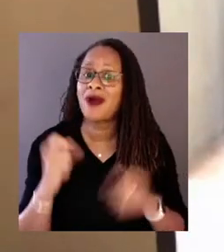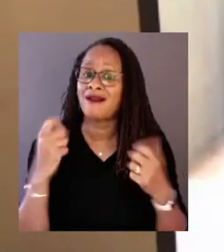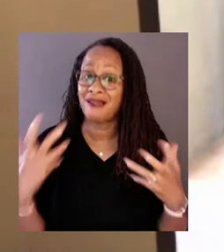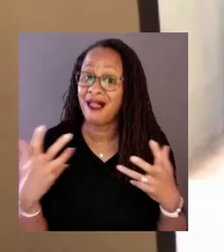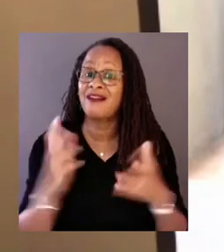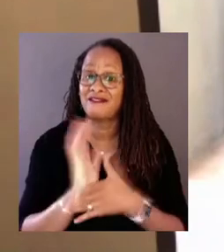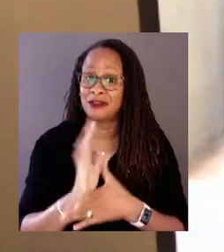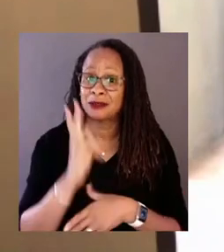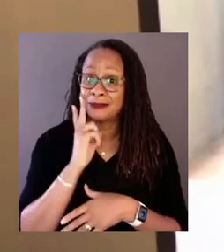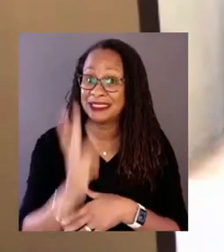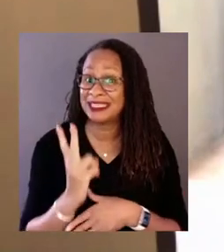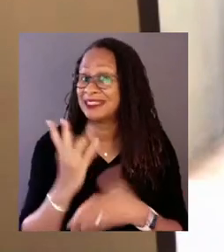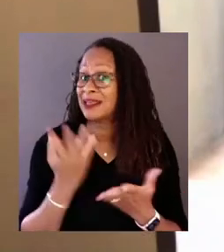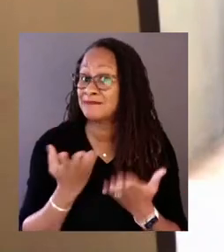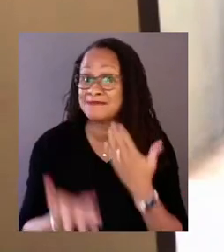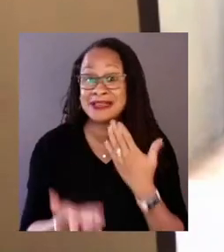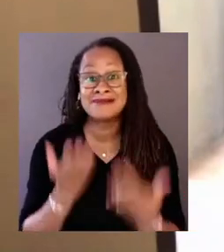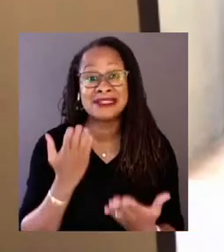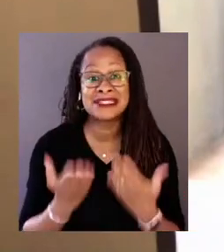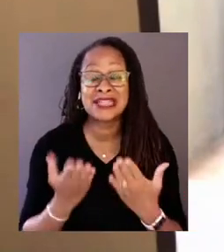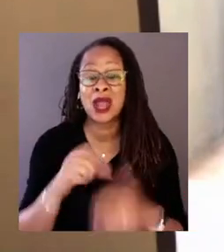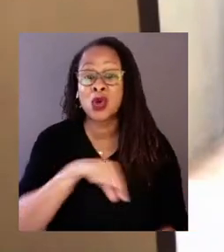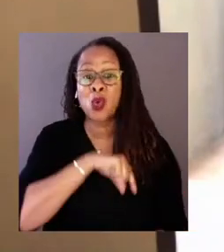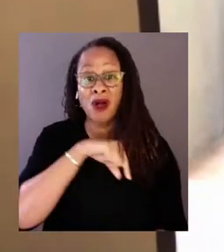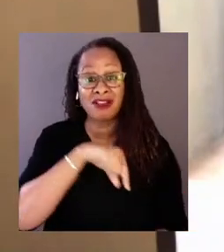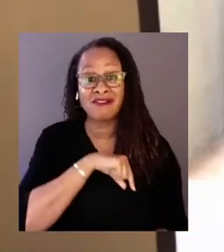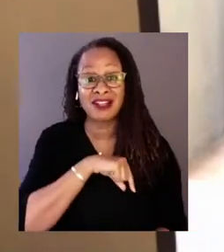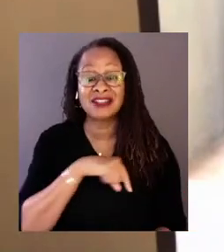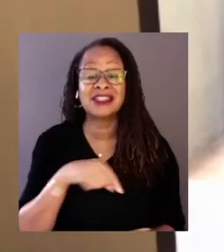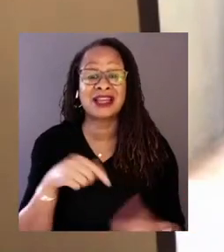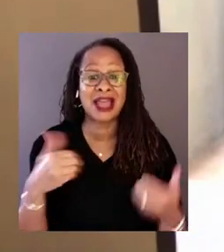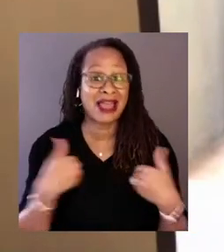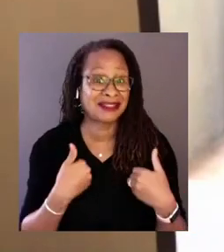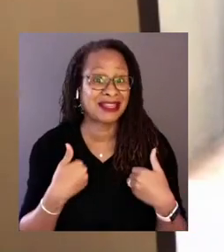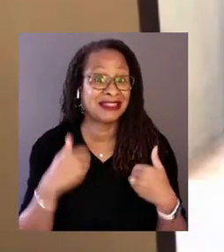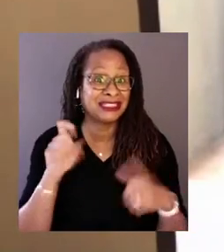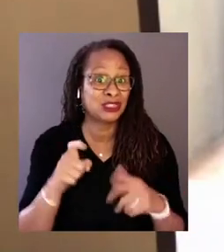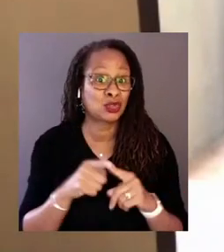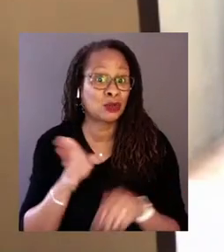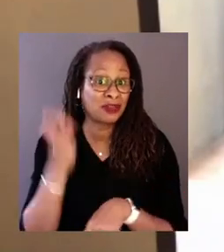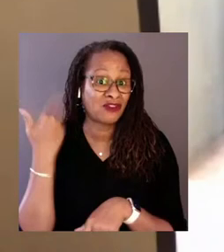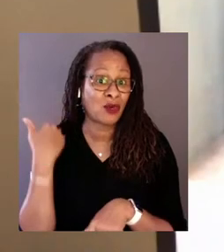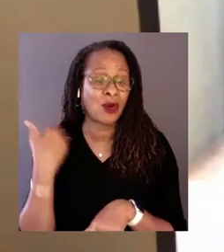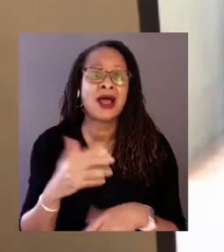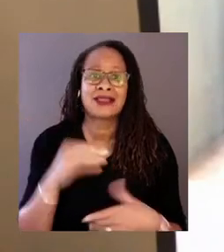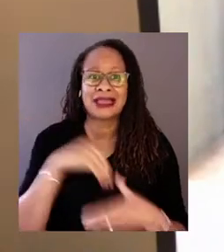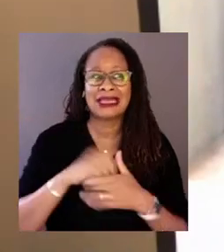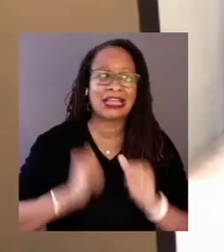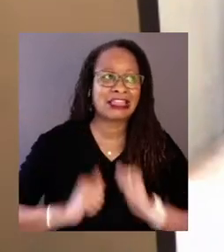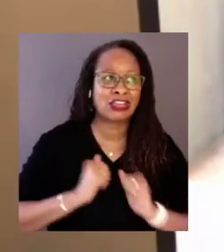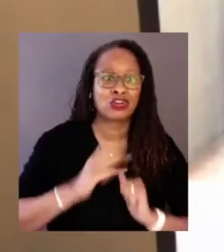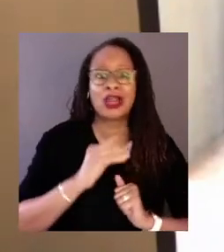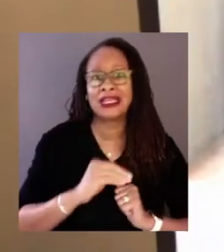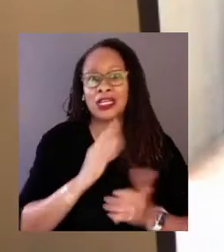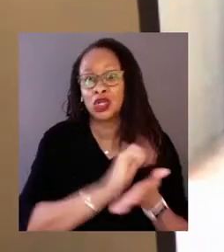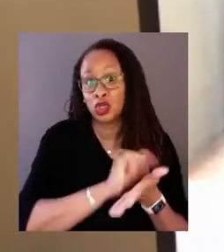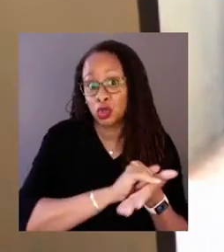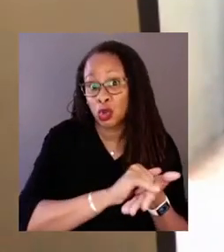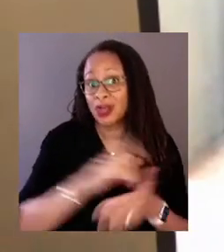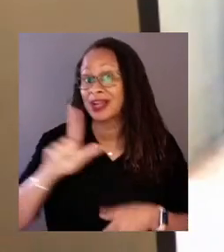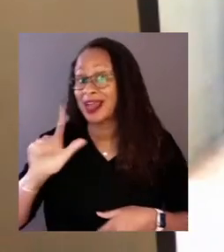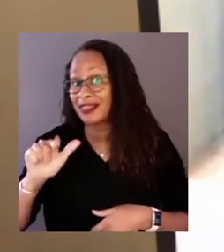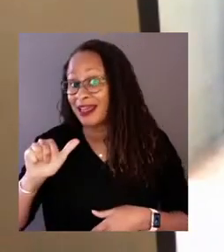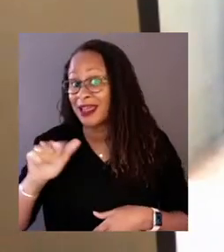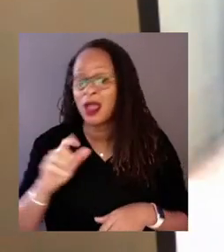maybe didn't qualify like they had to before, like being in a theater, both in New York and in LA. But then they had to be part